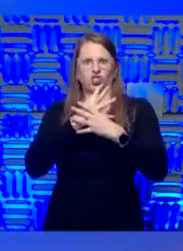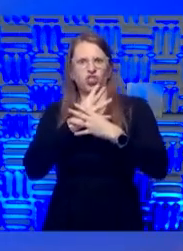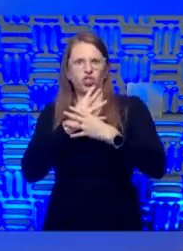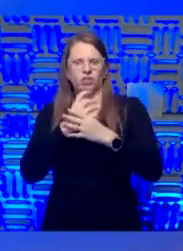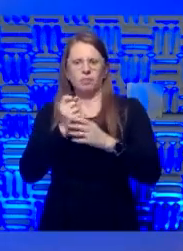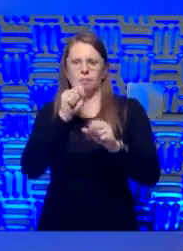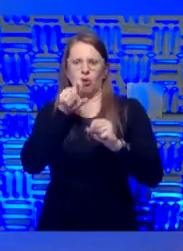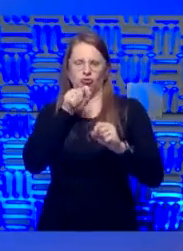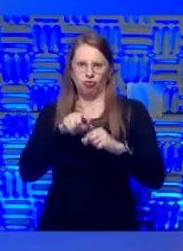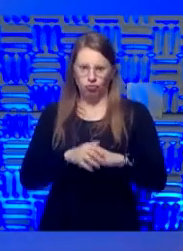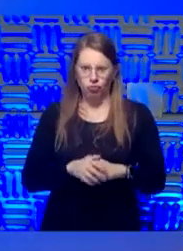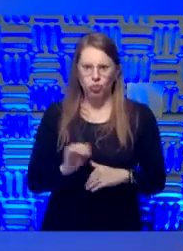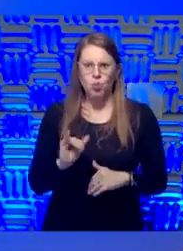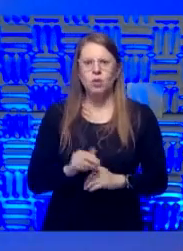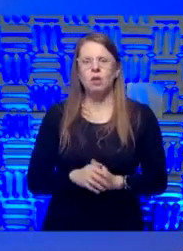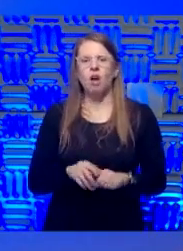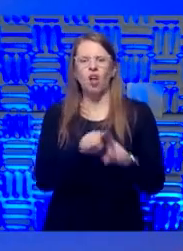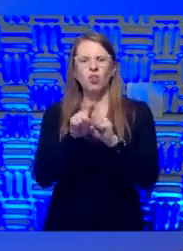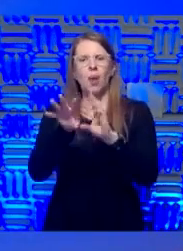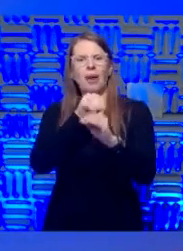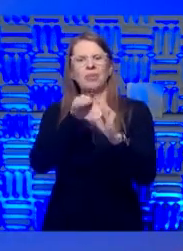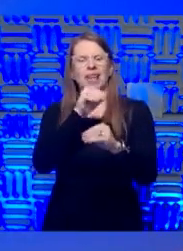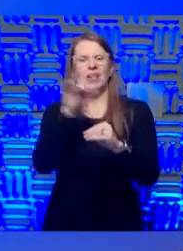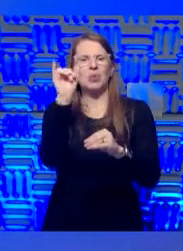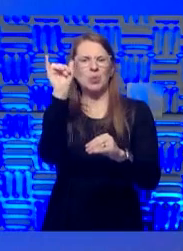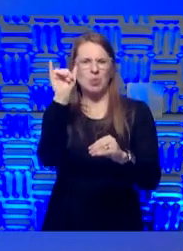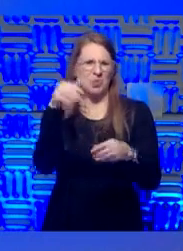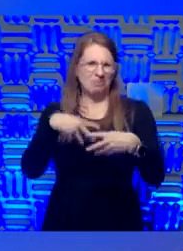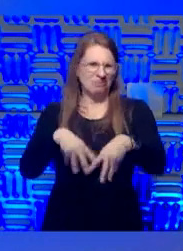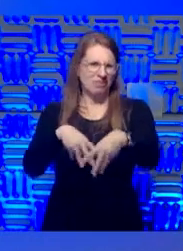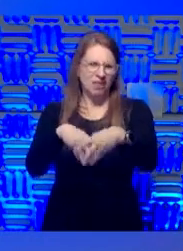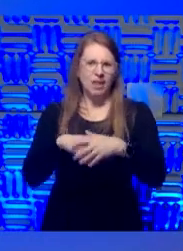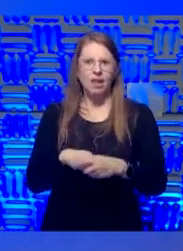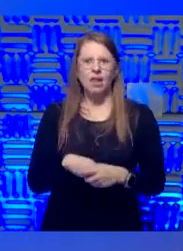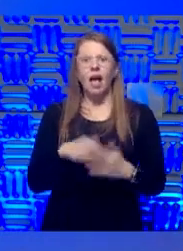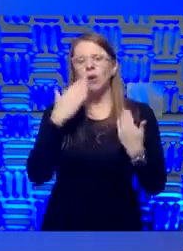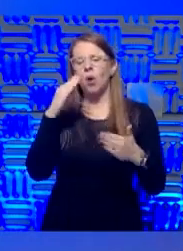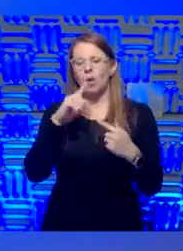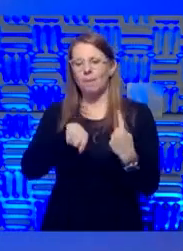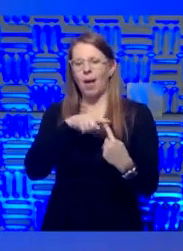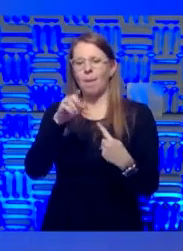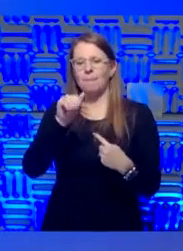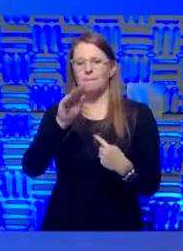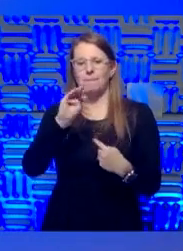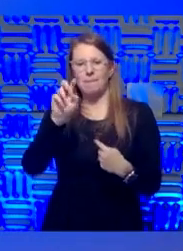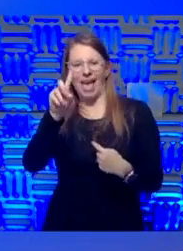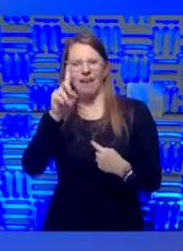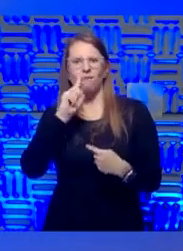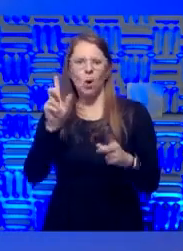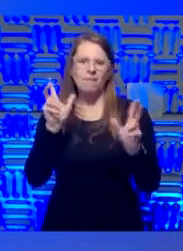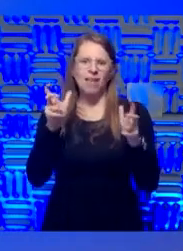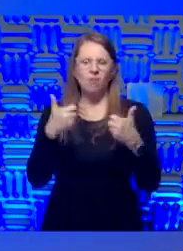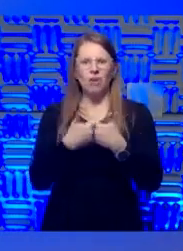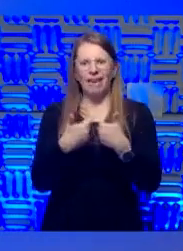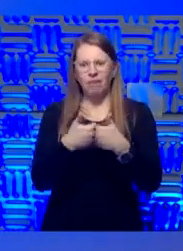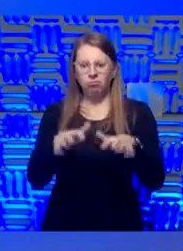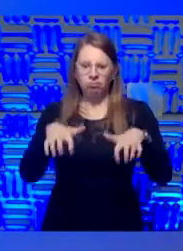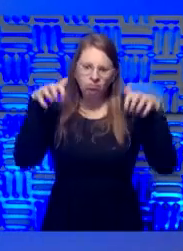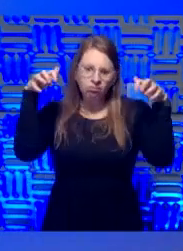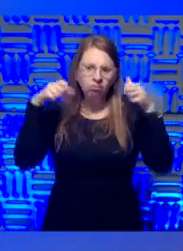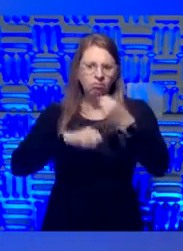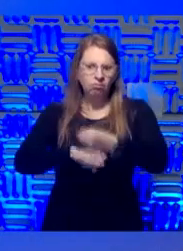lot of that. And also, you're probably going to be outside for the most part. Right. Yeah, I don't know about bands when you're going to be in for basketball games, but certainly